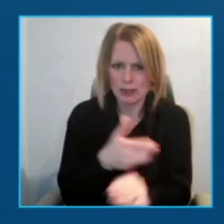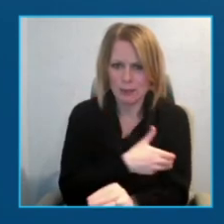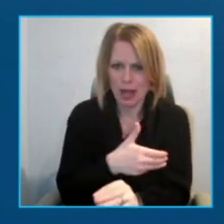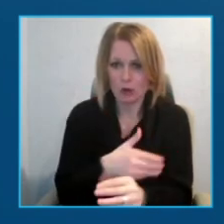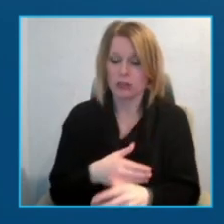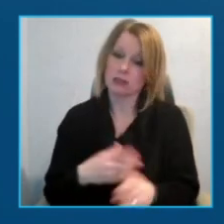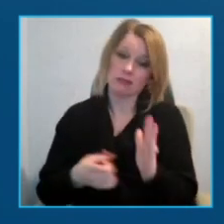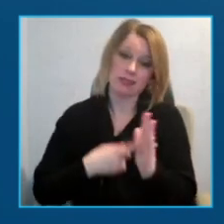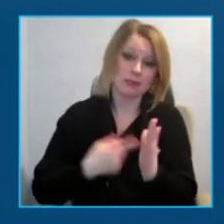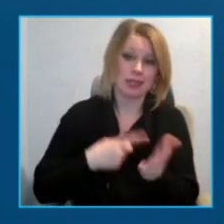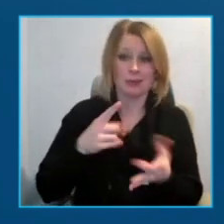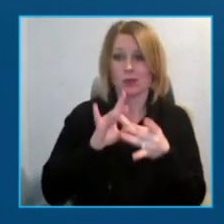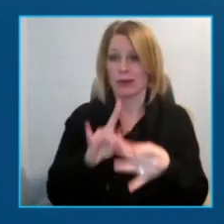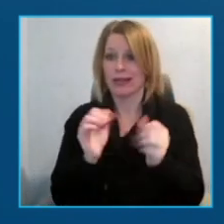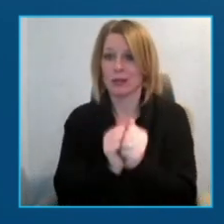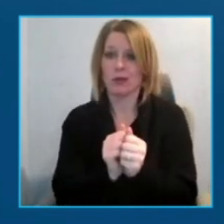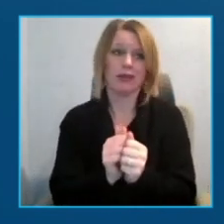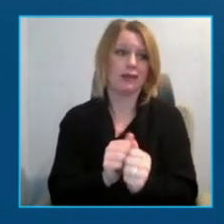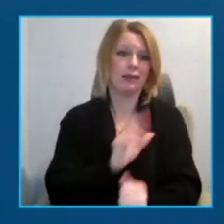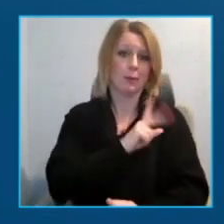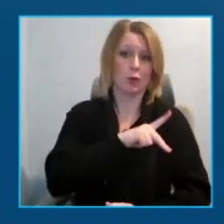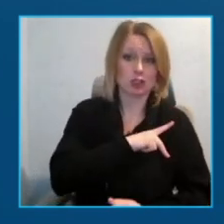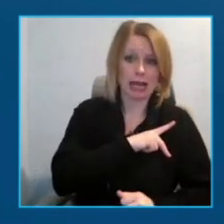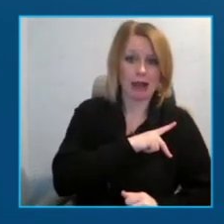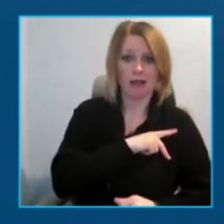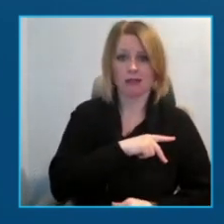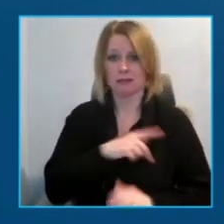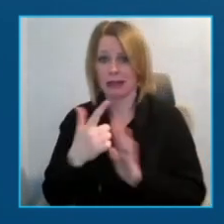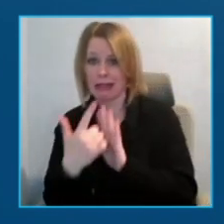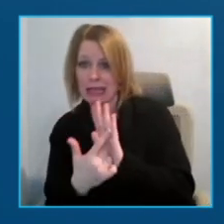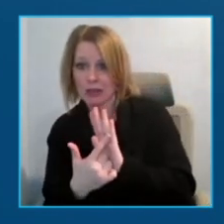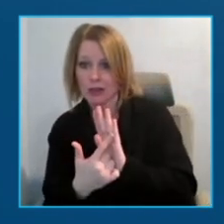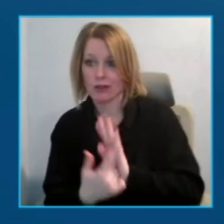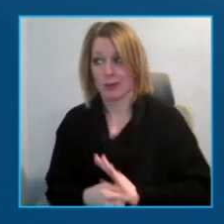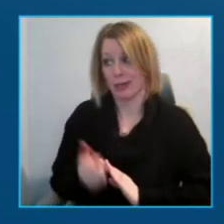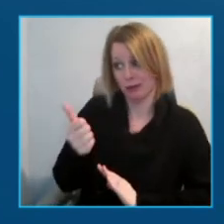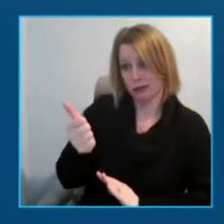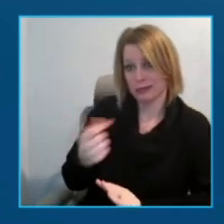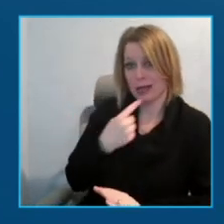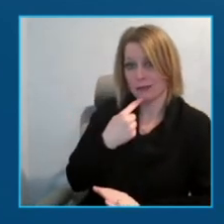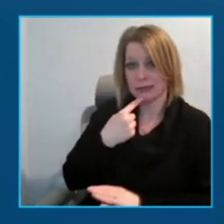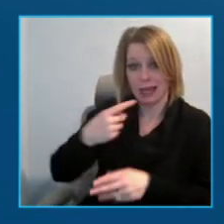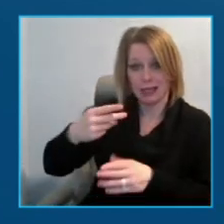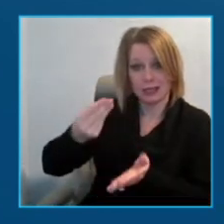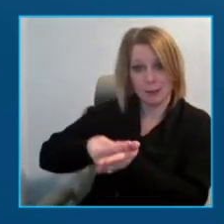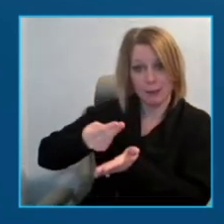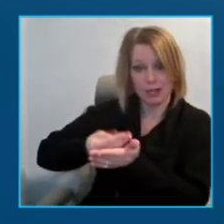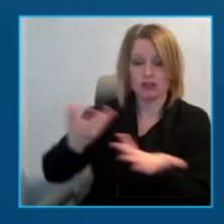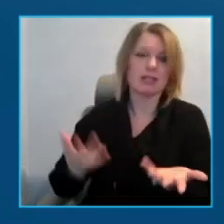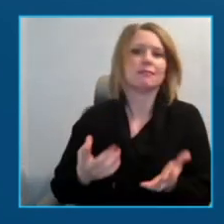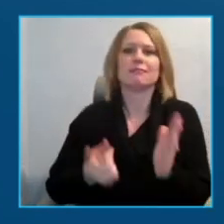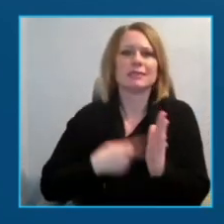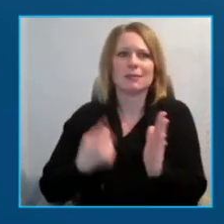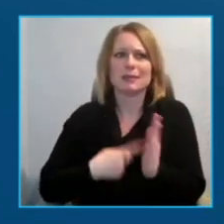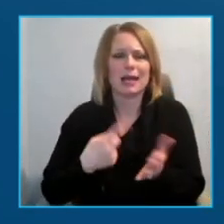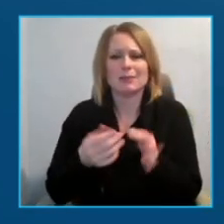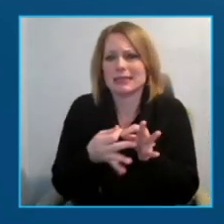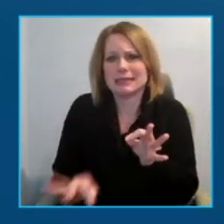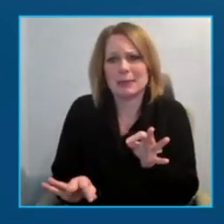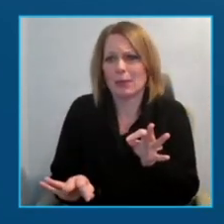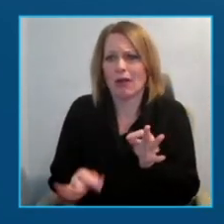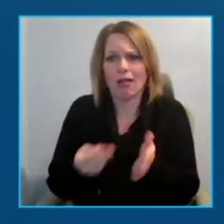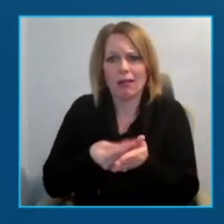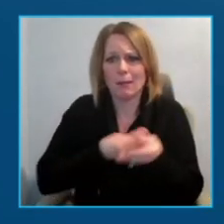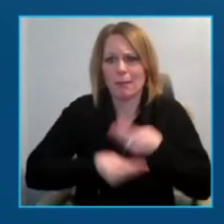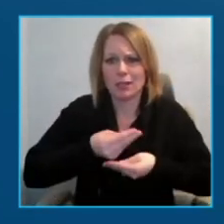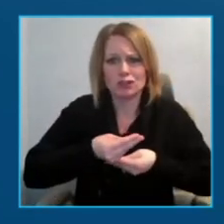personnel reasons. You have to do it for legal reasons. You yourself mentioned budget. Sometimes they're just simple strategy meetings. You don't want the press and the Republican Party